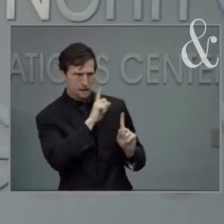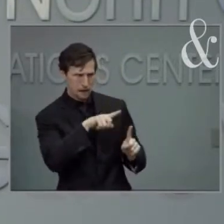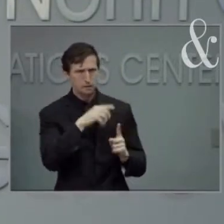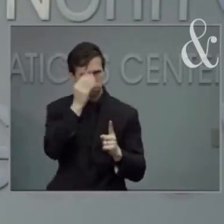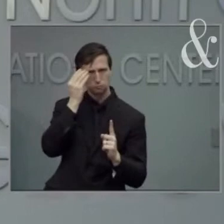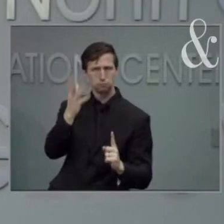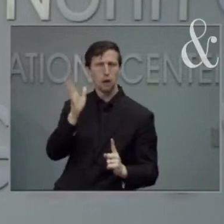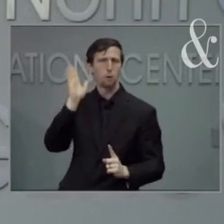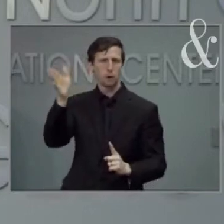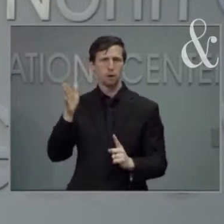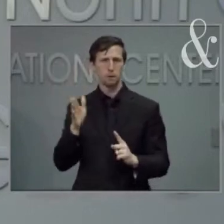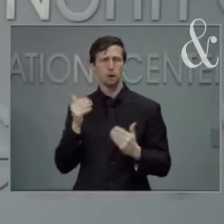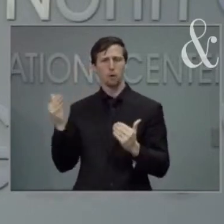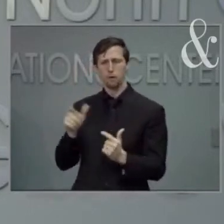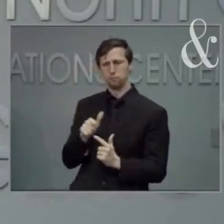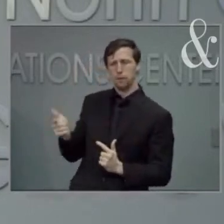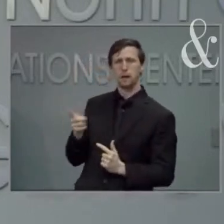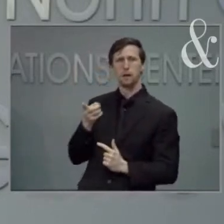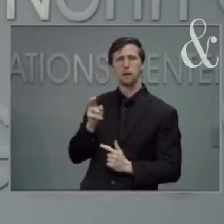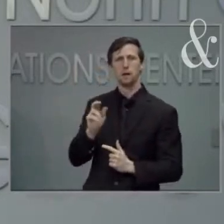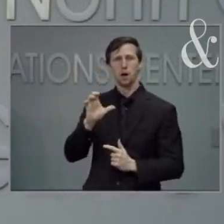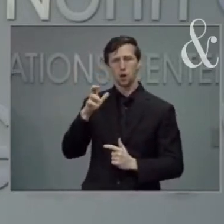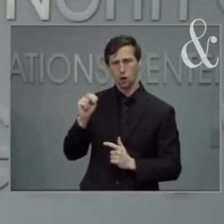take care of the vaccine question.